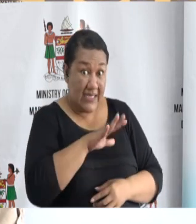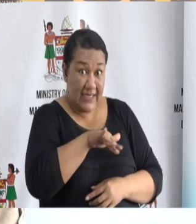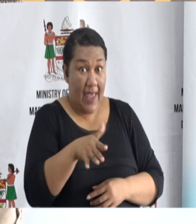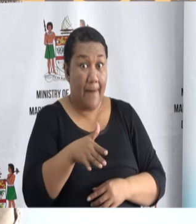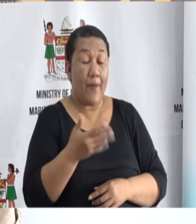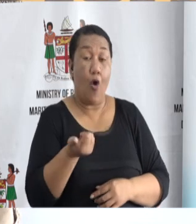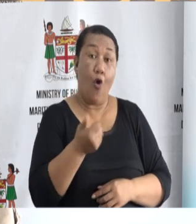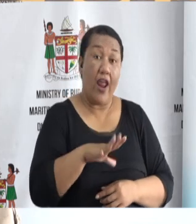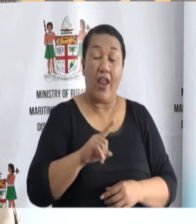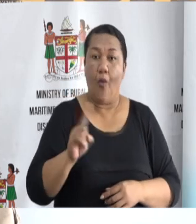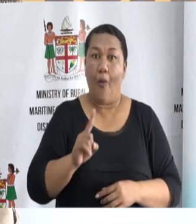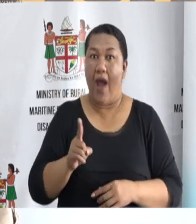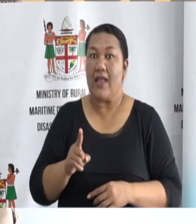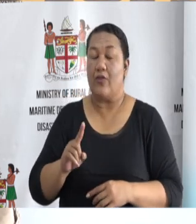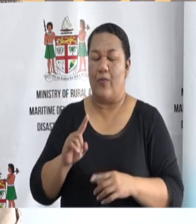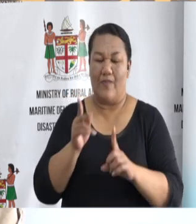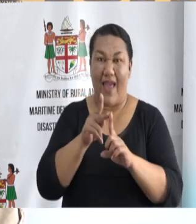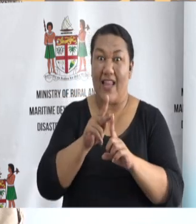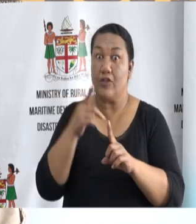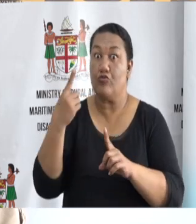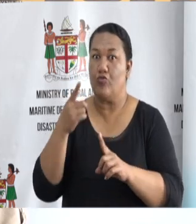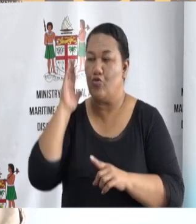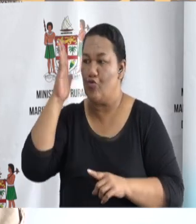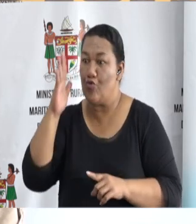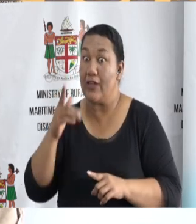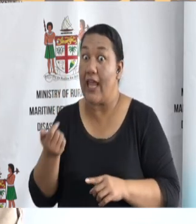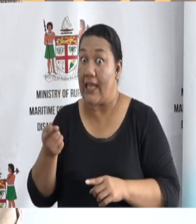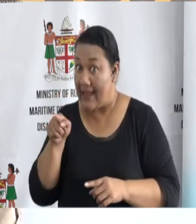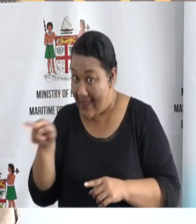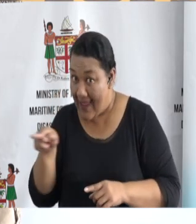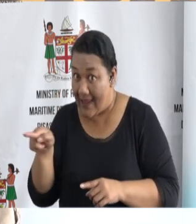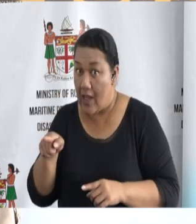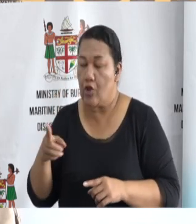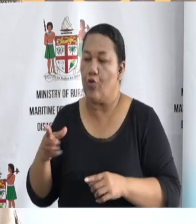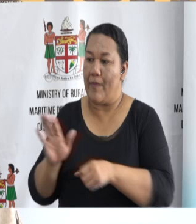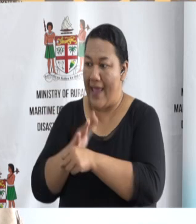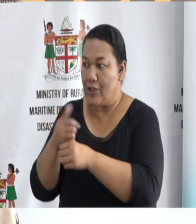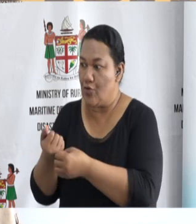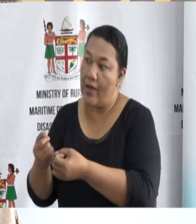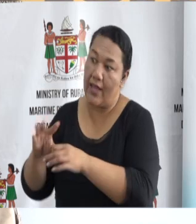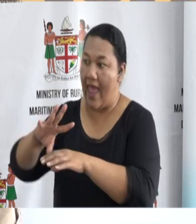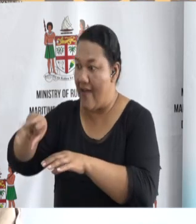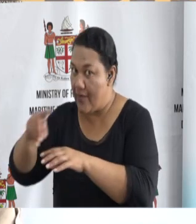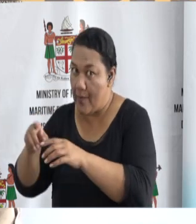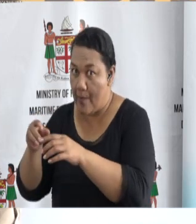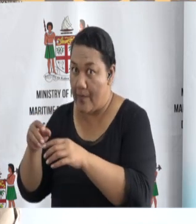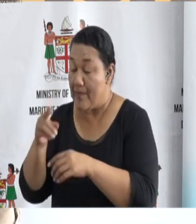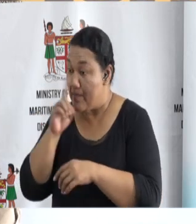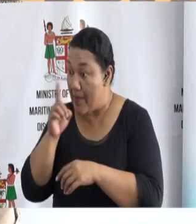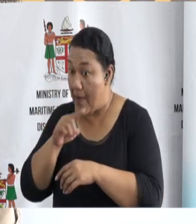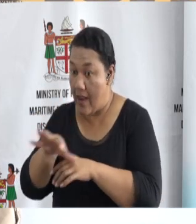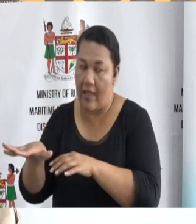been requested to prioritize the schools that have been used for evacuation centers. We needed that school